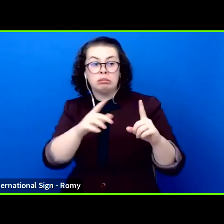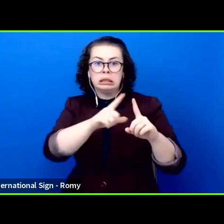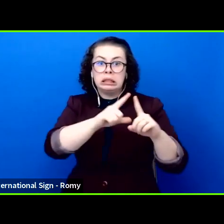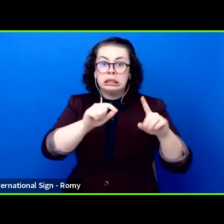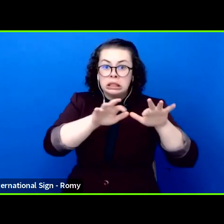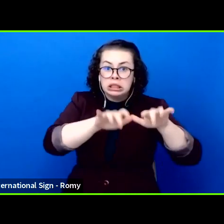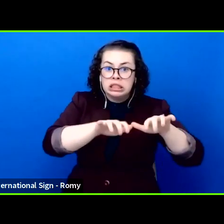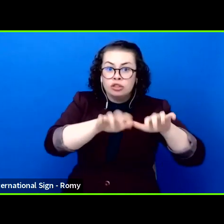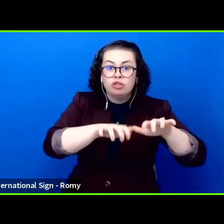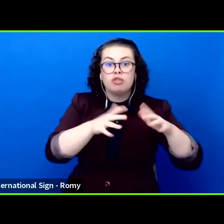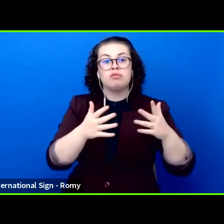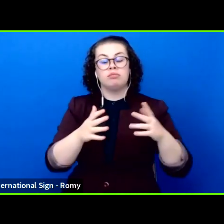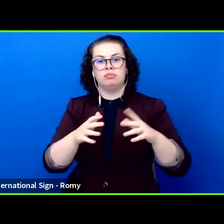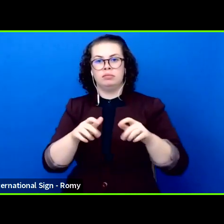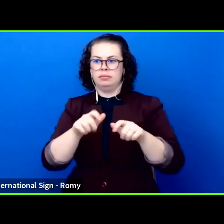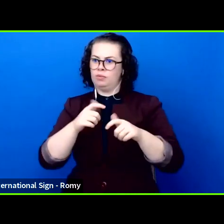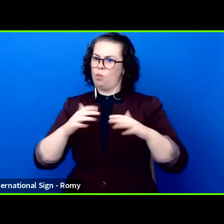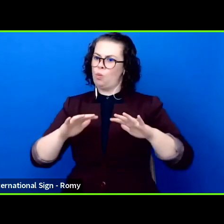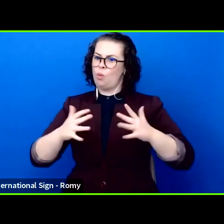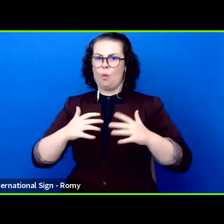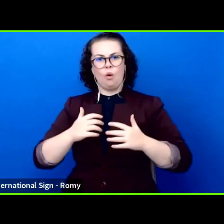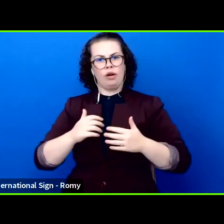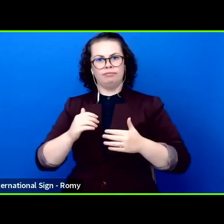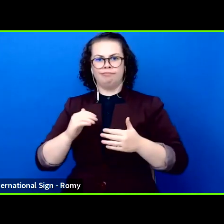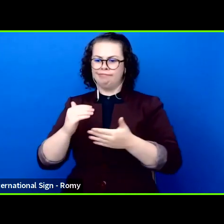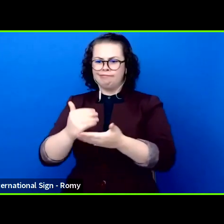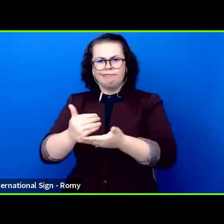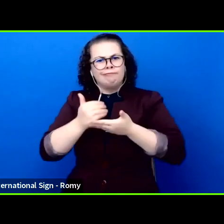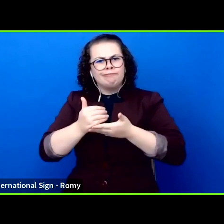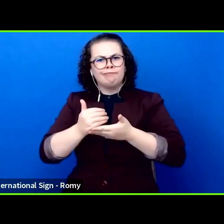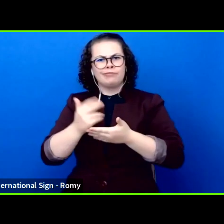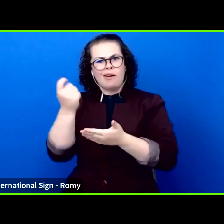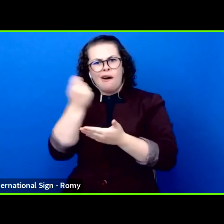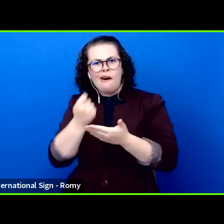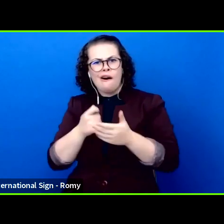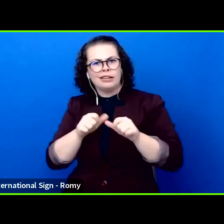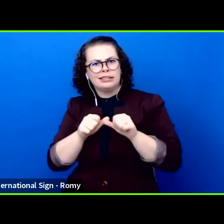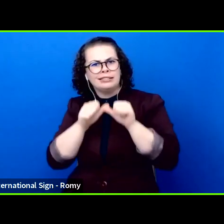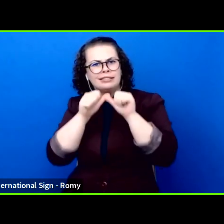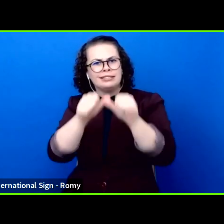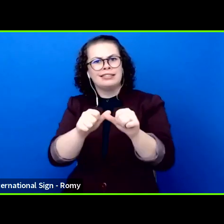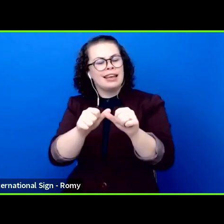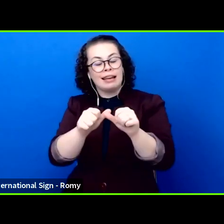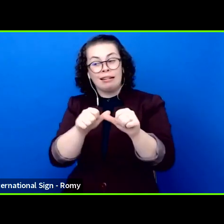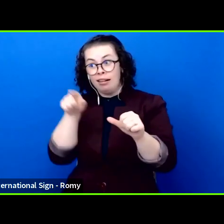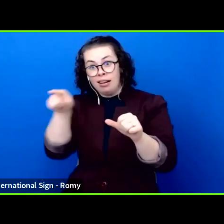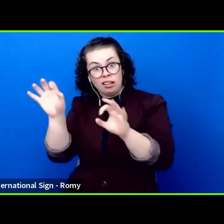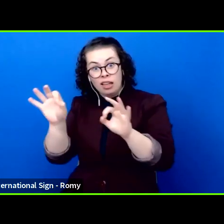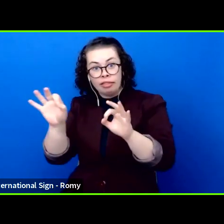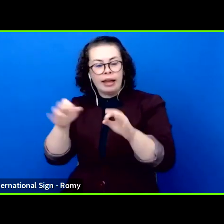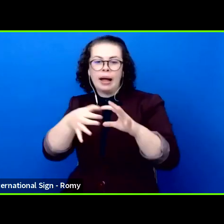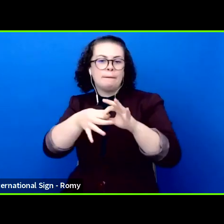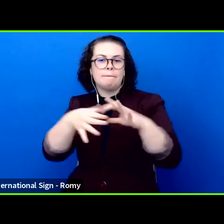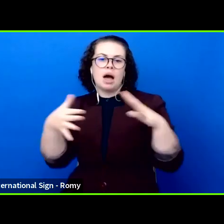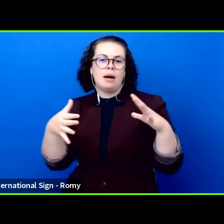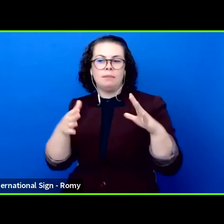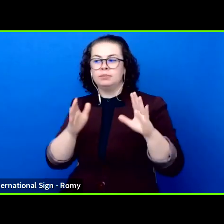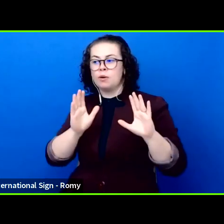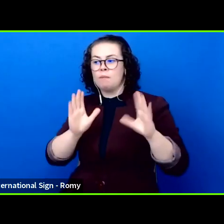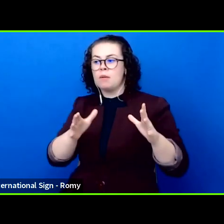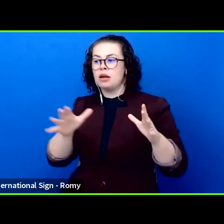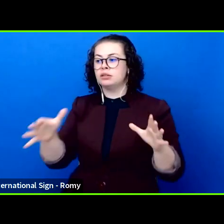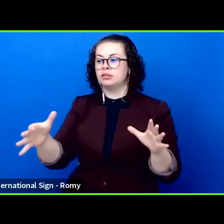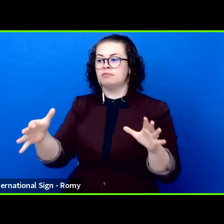or simply securing our artistic existence. I wish you and us good encounters,